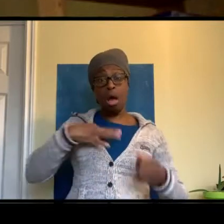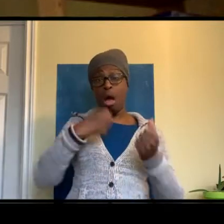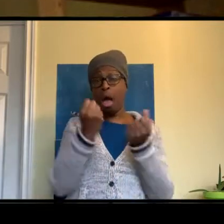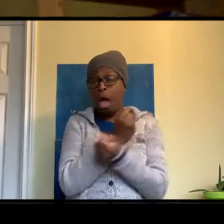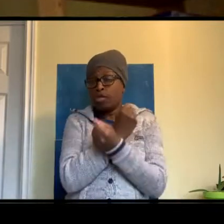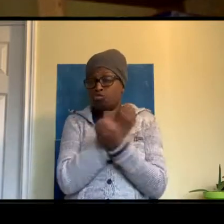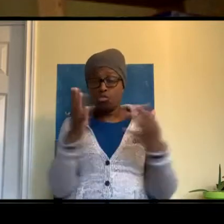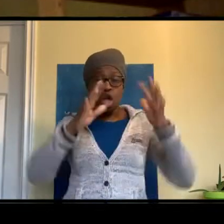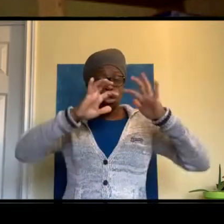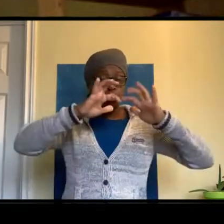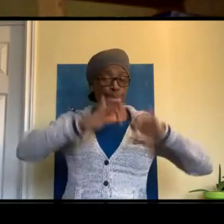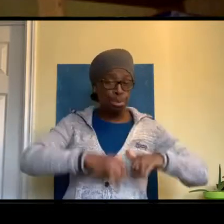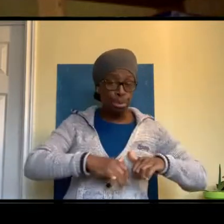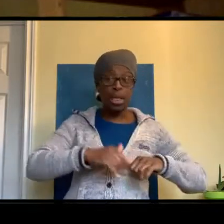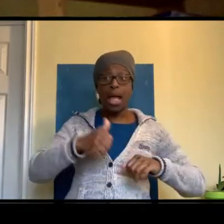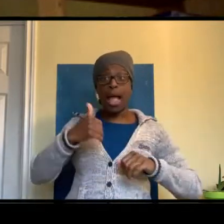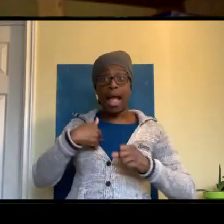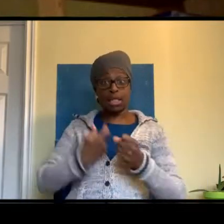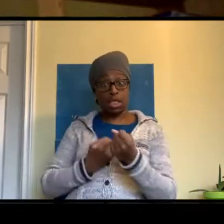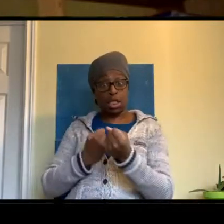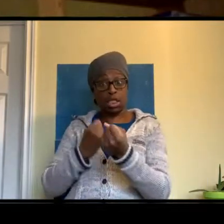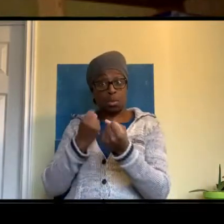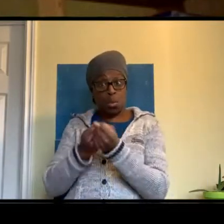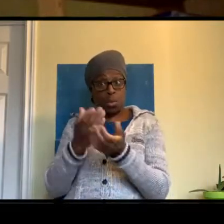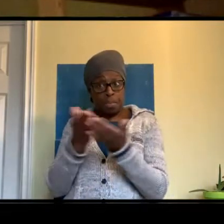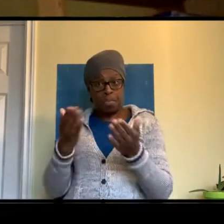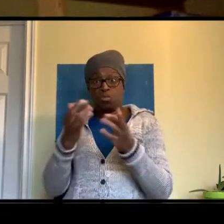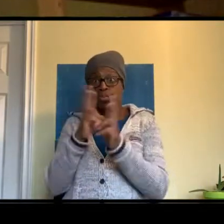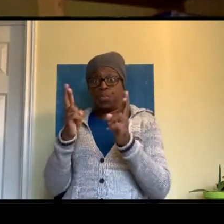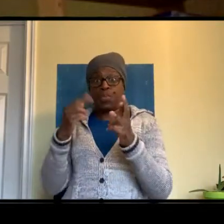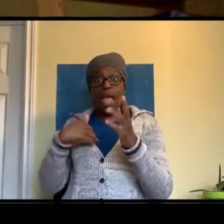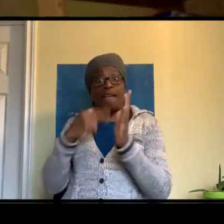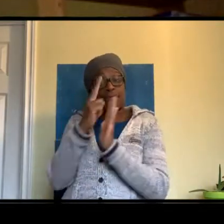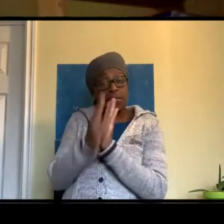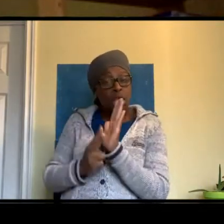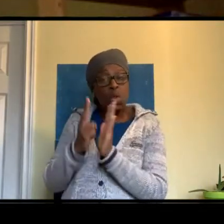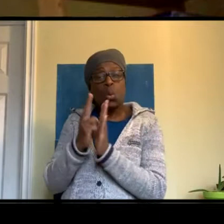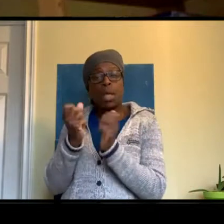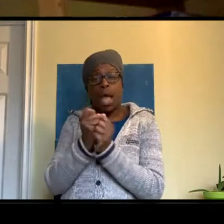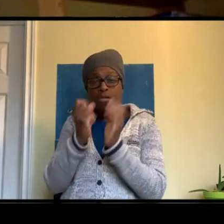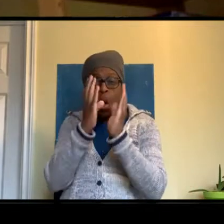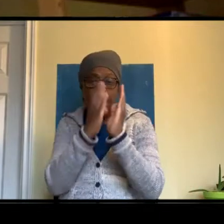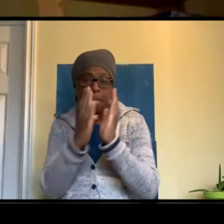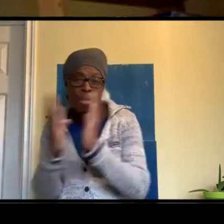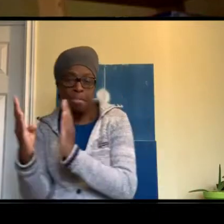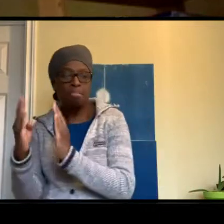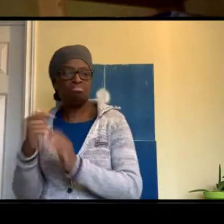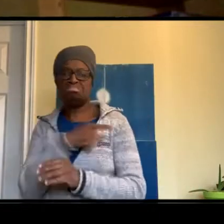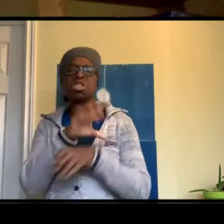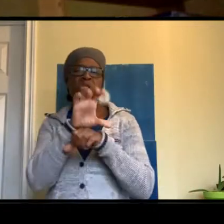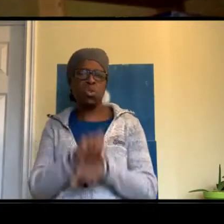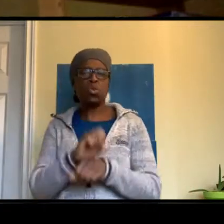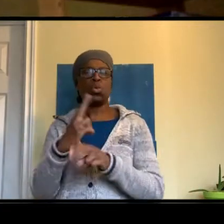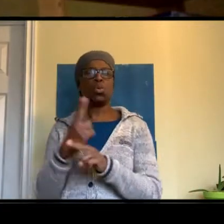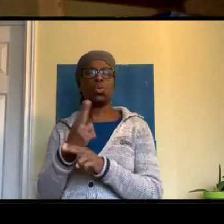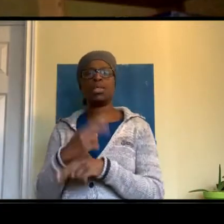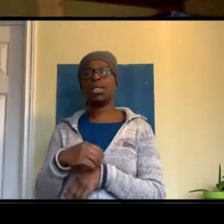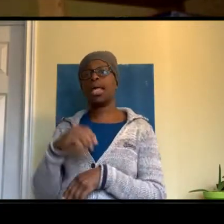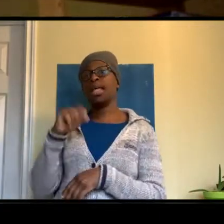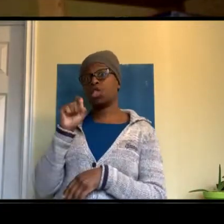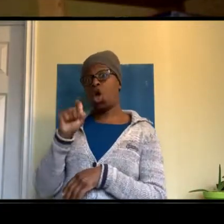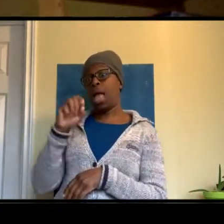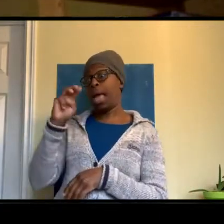support materials, and they were accustomed to sharing, an MPEG file or MP4 or whatever it is, or sending a digital